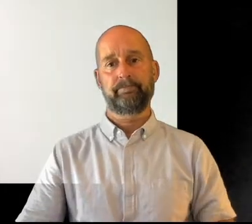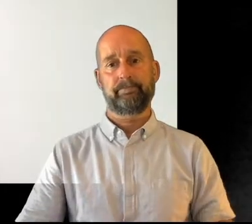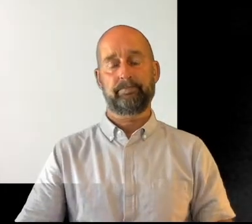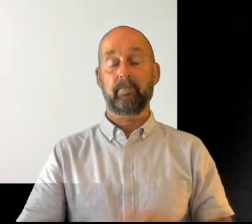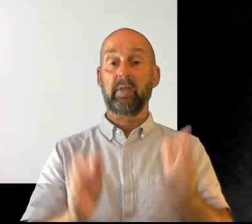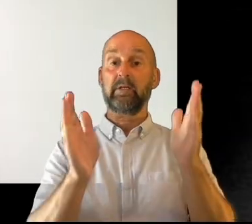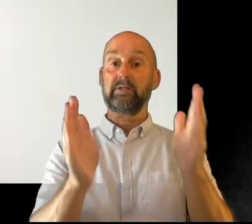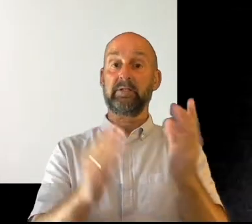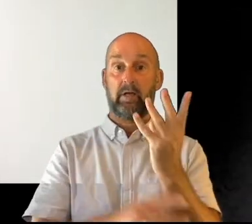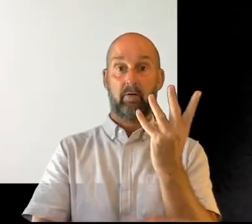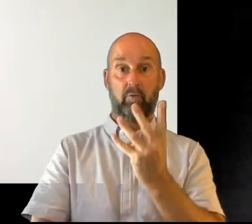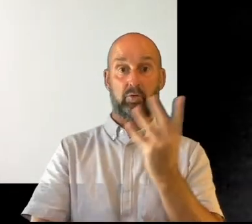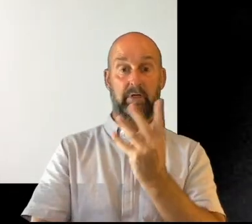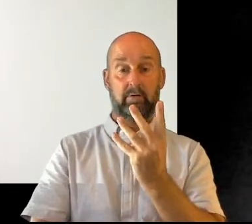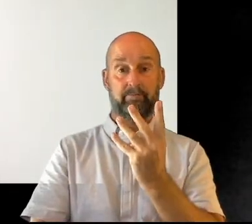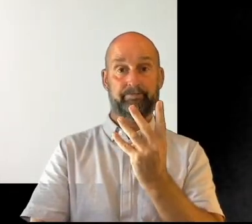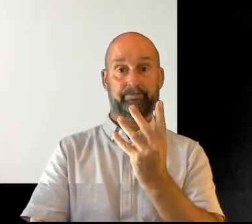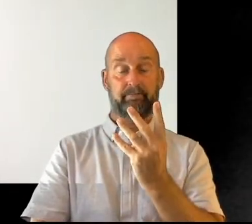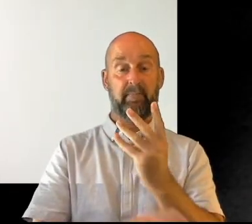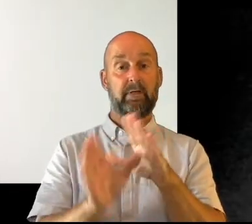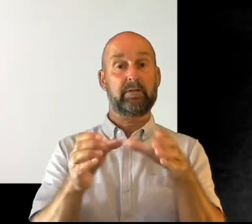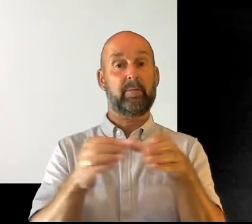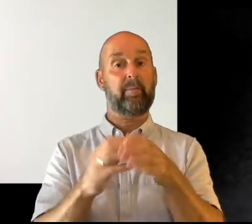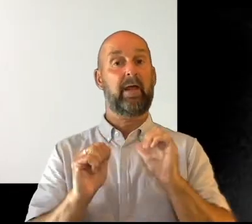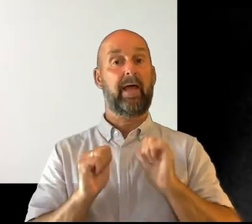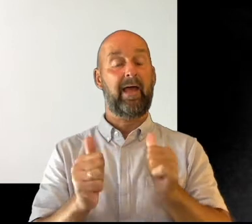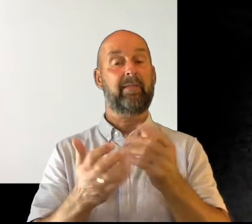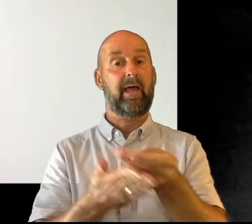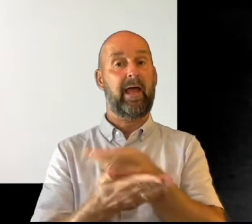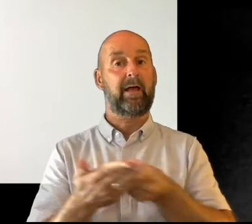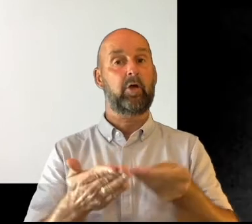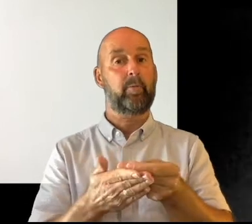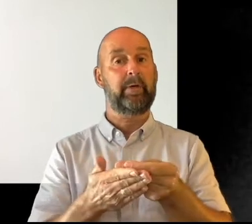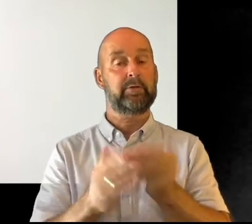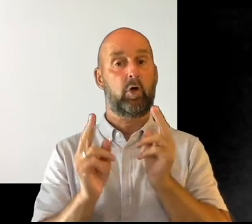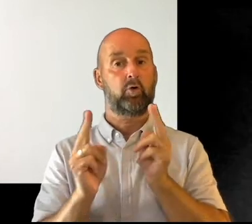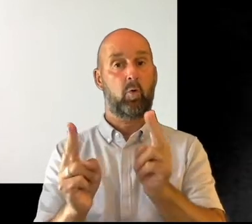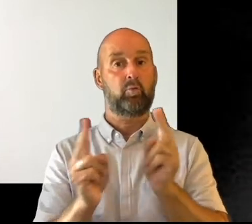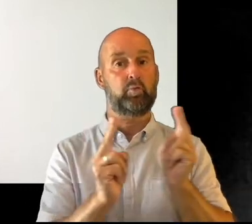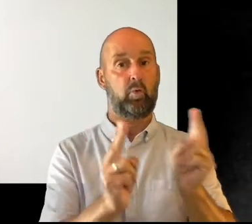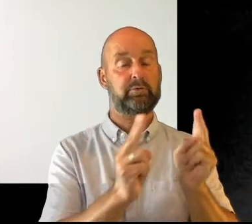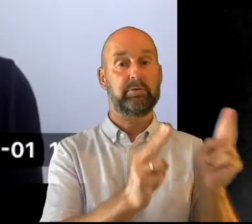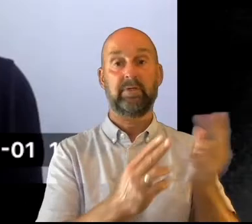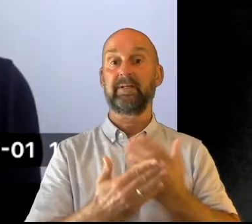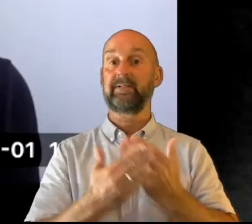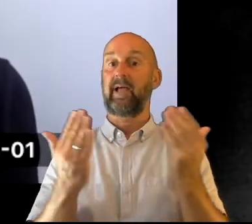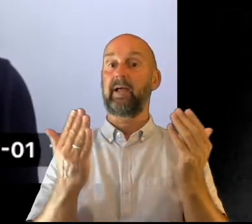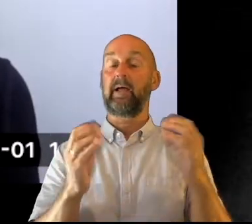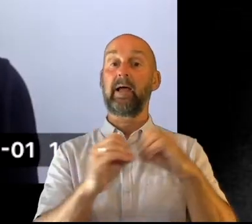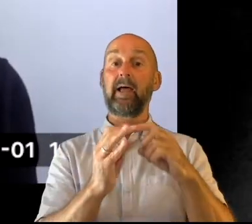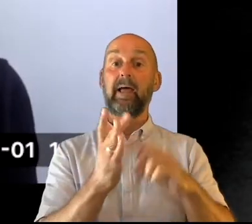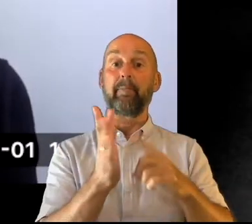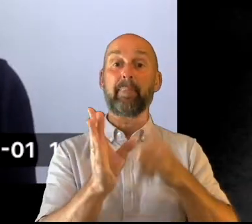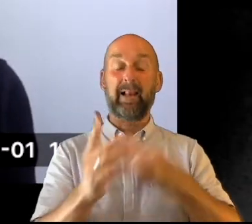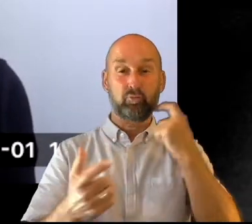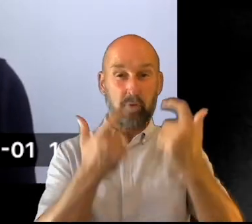Scene 14. Internal. Department of Health and Economics corridors. Day. Billy's running through